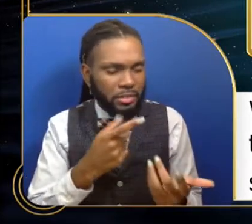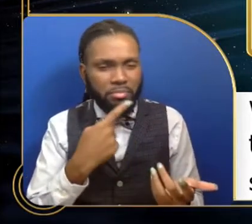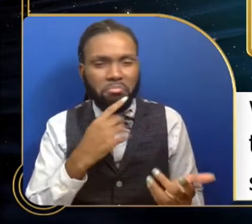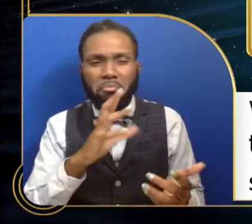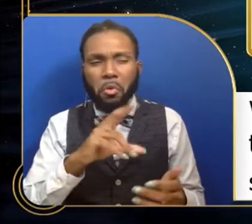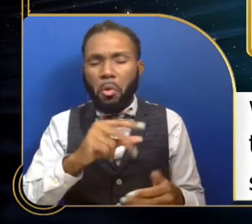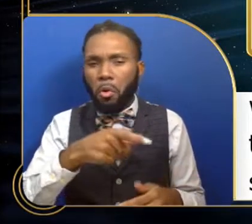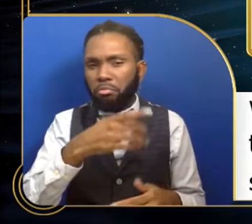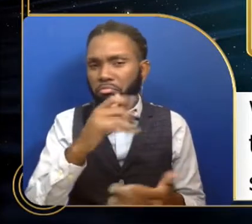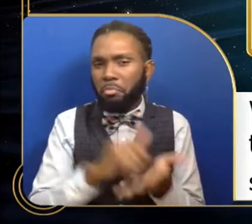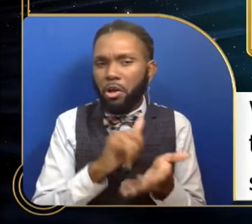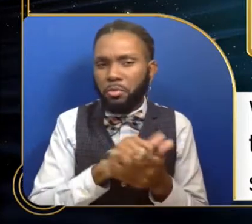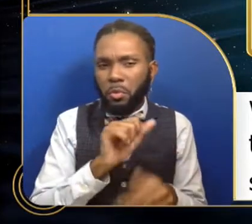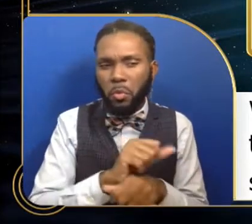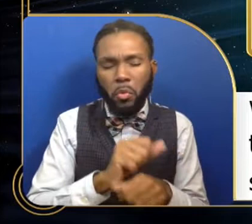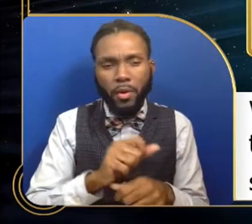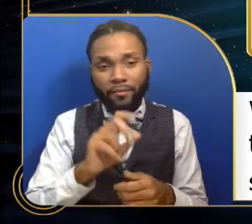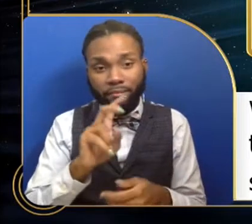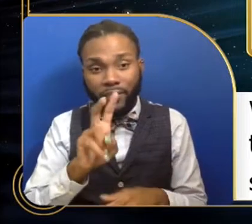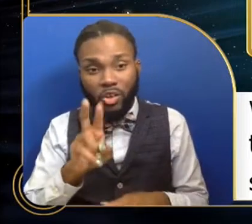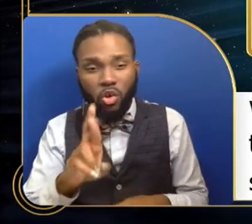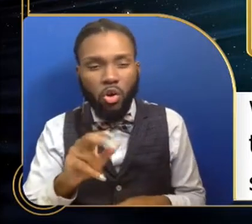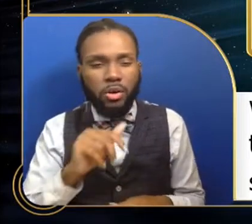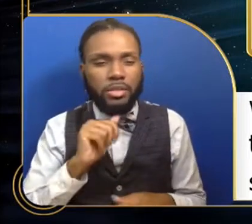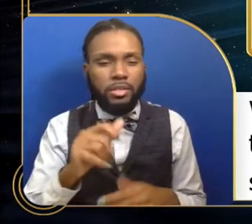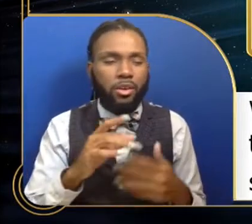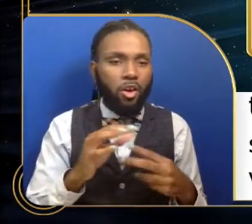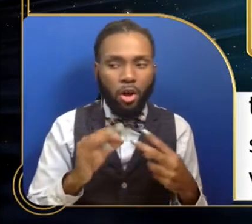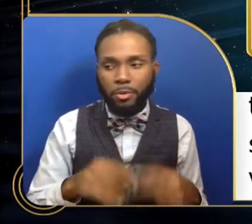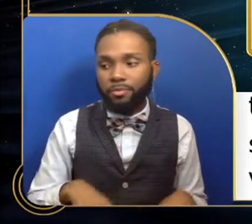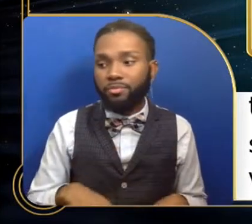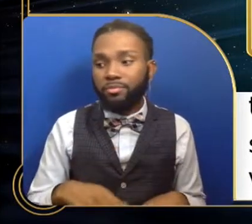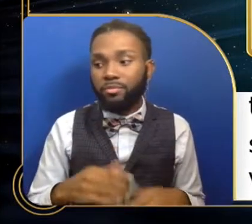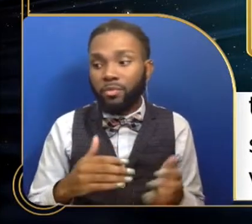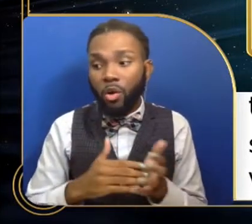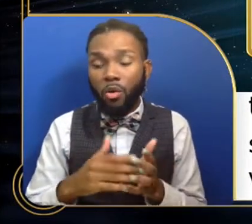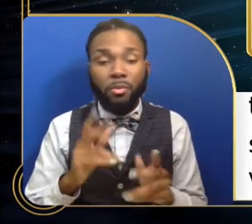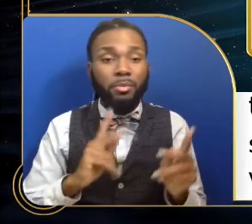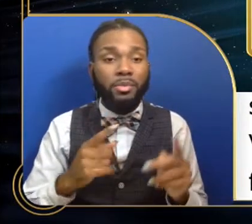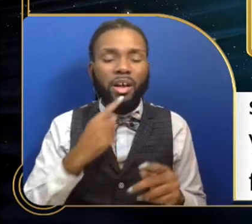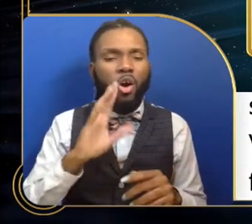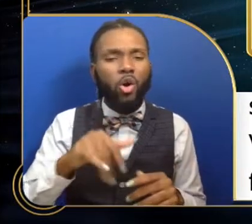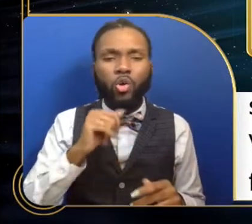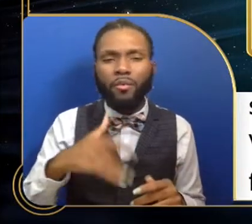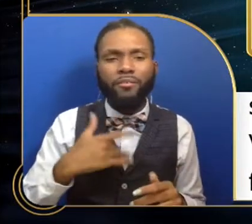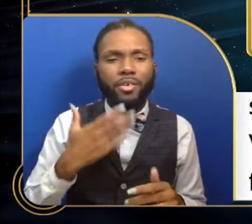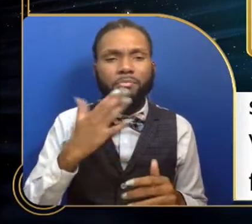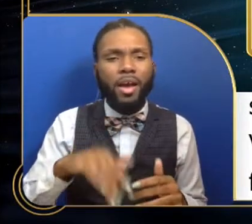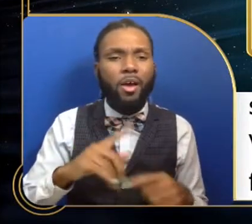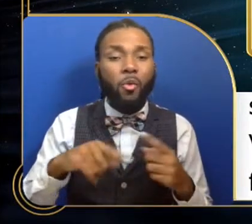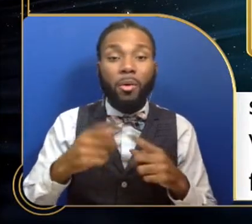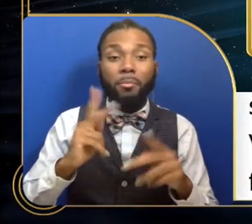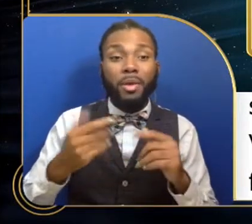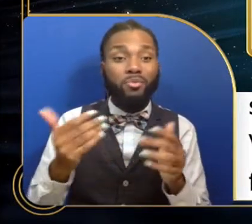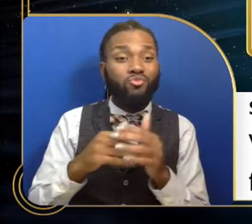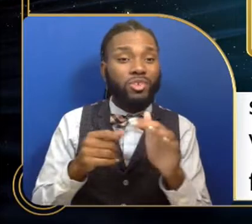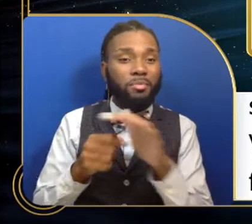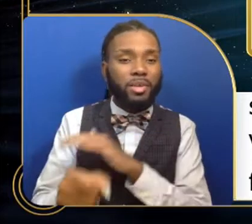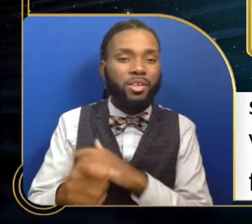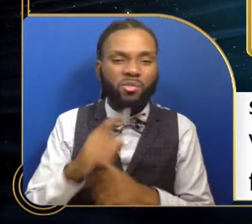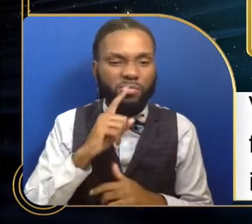not an option. I was told, don't feel bad when people get readmitted. It's the illness. There's nothing we could do. Nothing we could